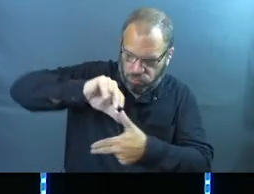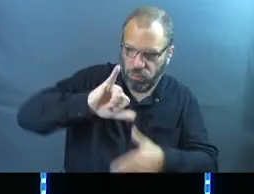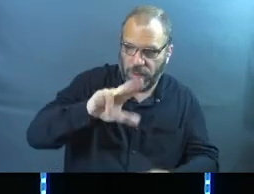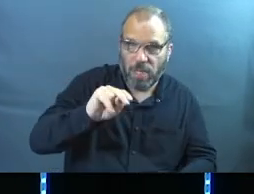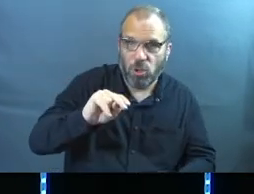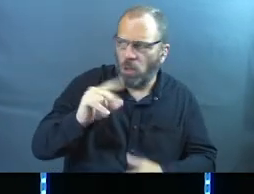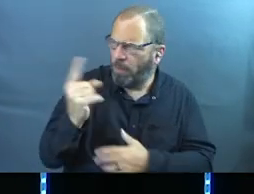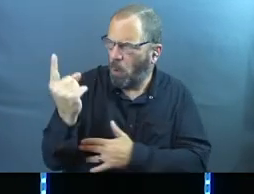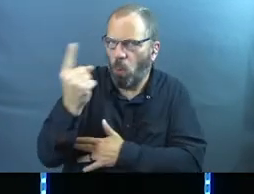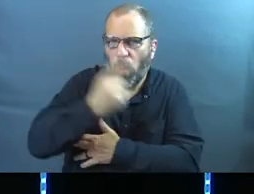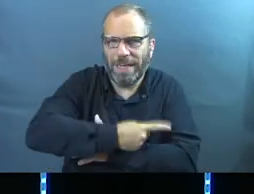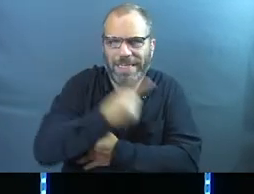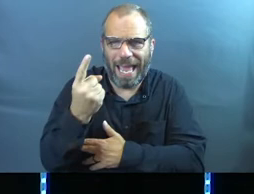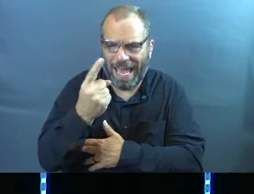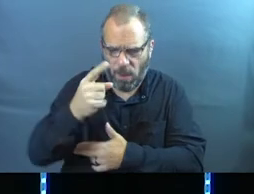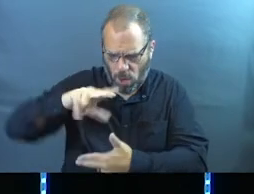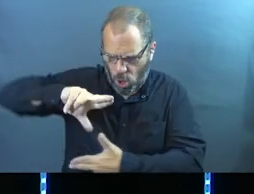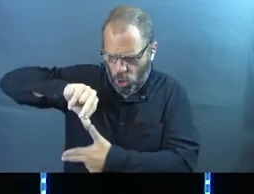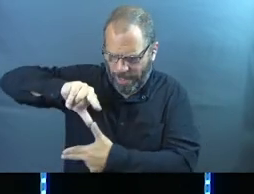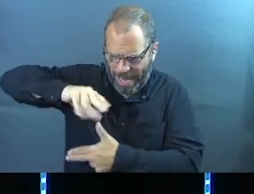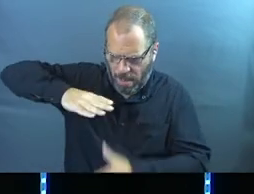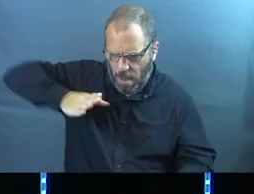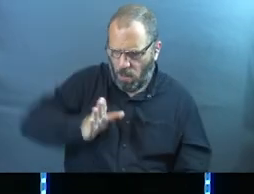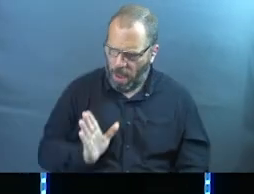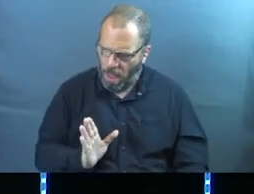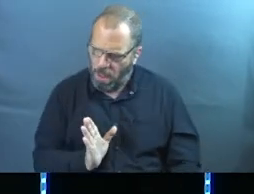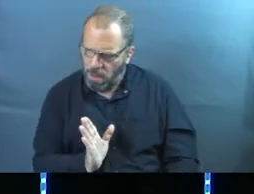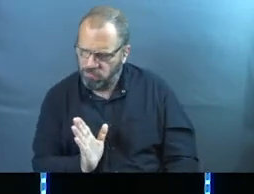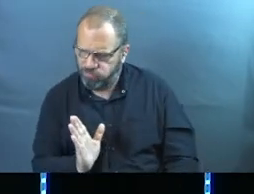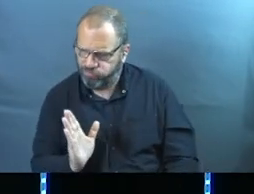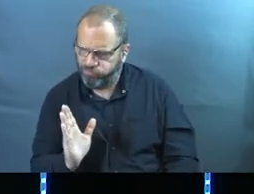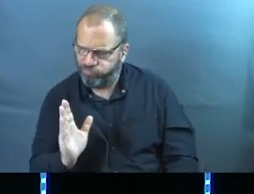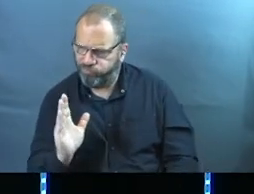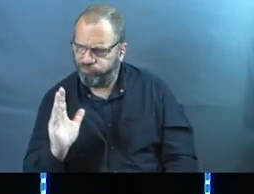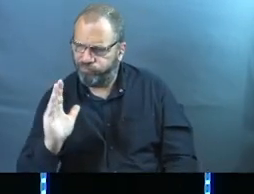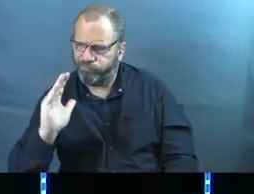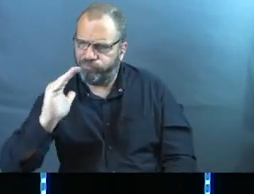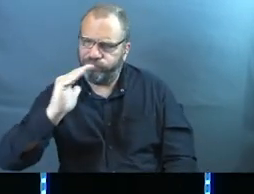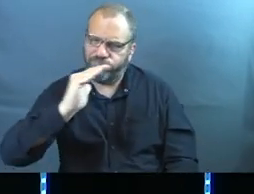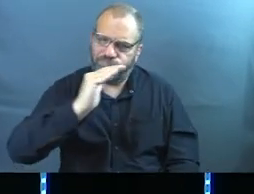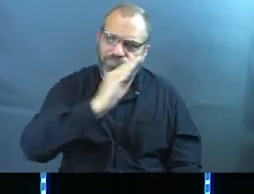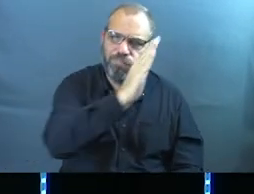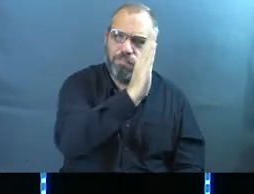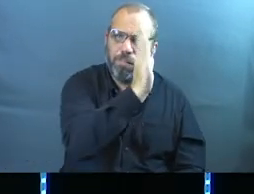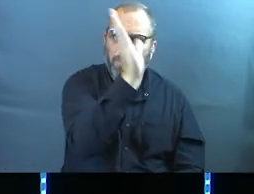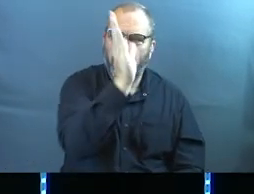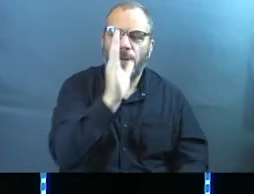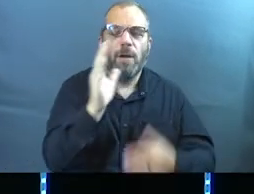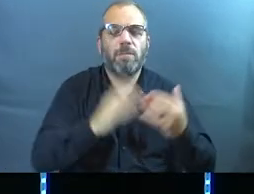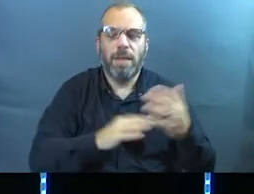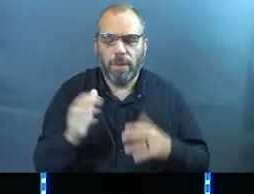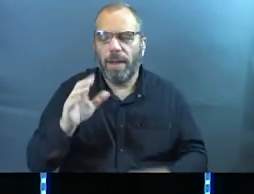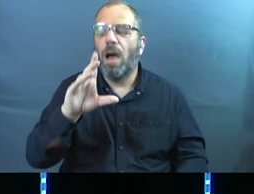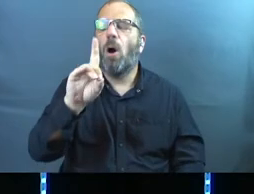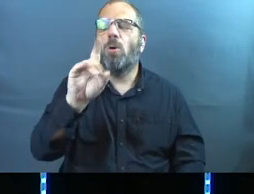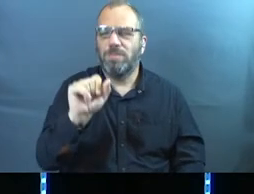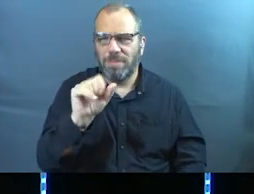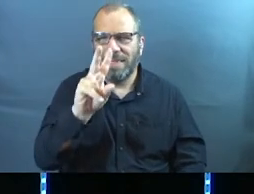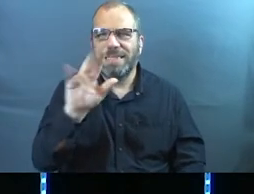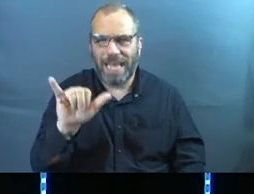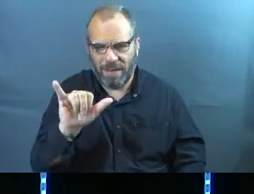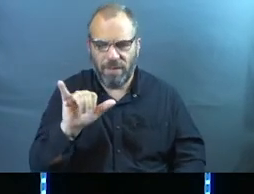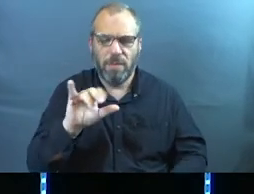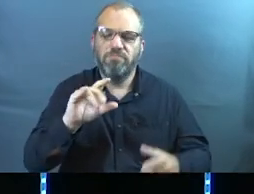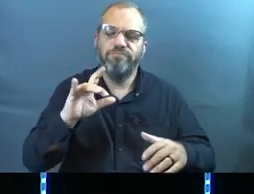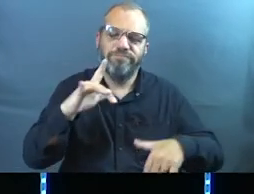did not know exactly where this was going and how it was going to end up. And Davy was able to get to a friend's house and be